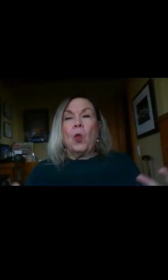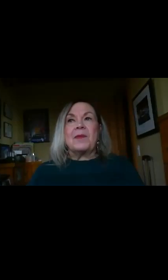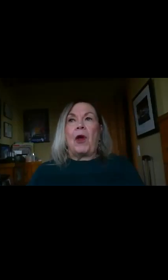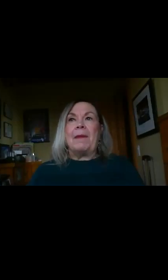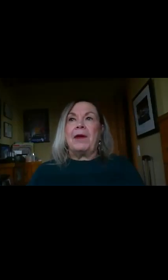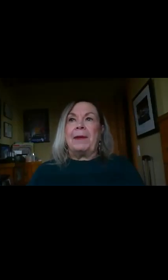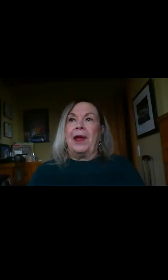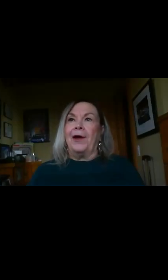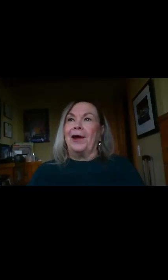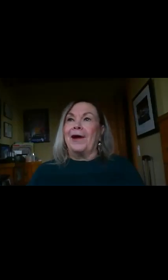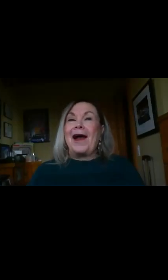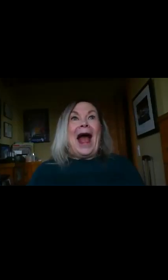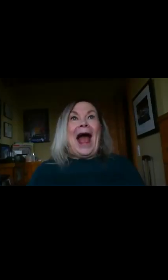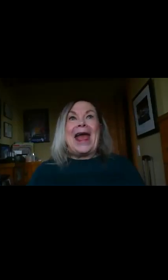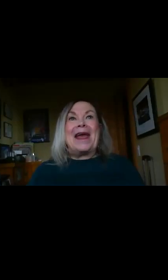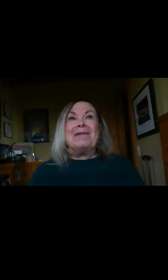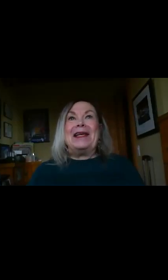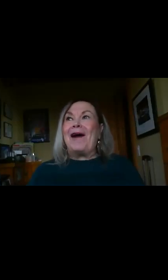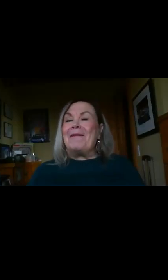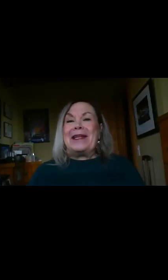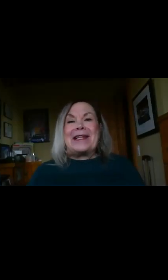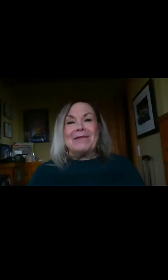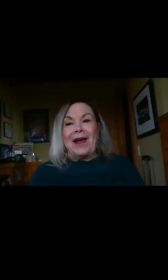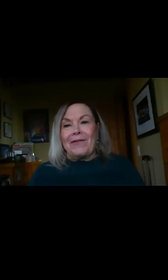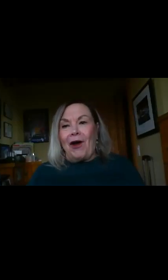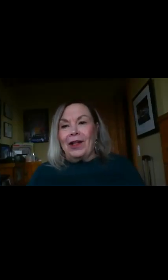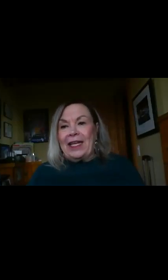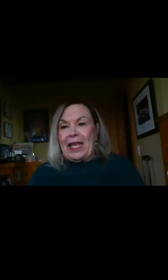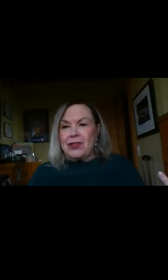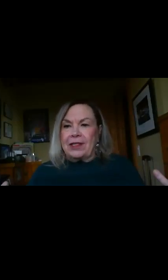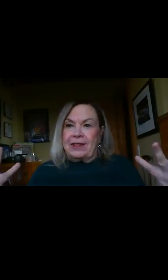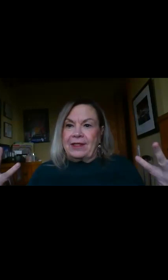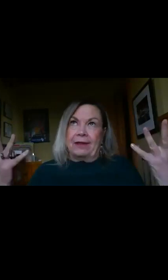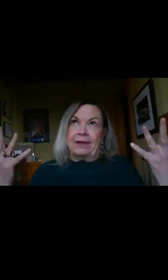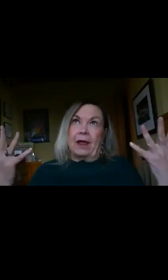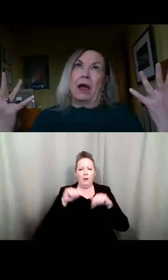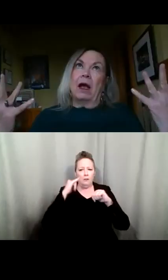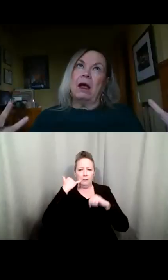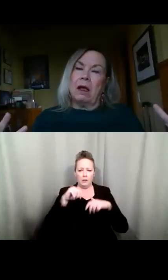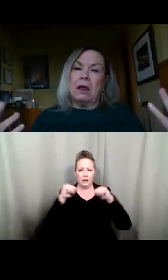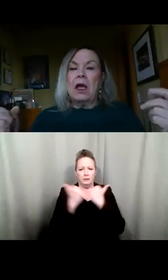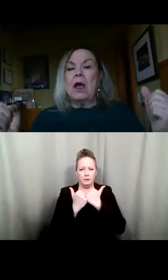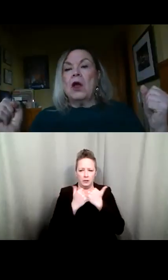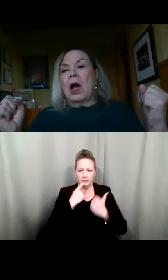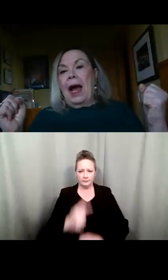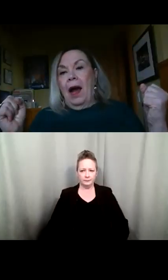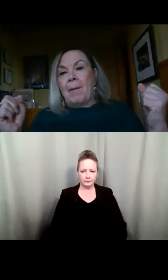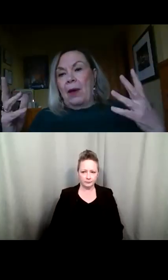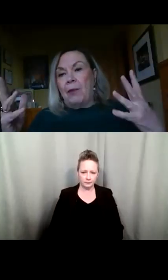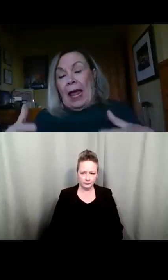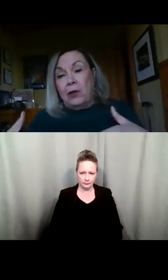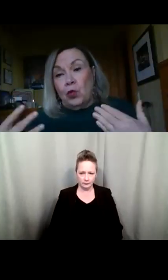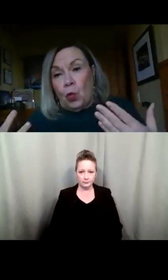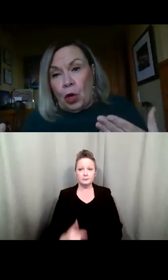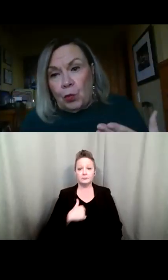what's the primary barrier I can't believe how many times I've called an agency inside um